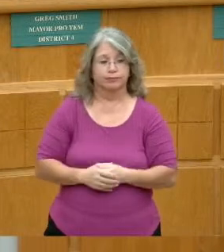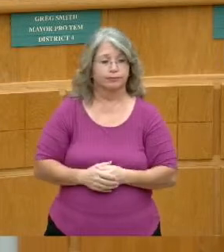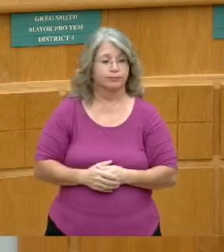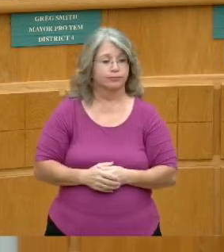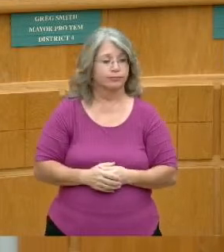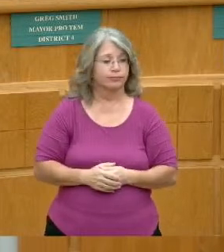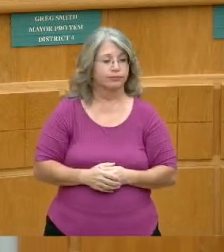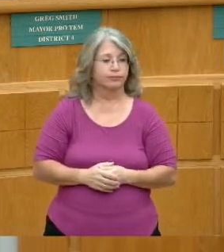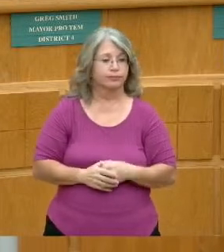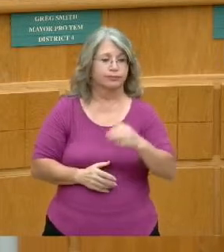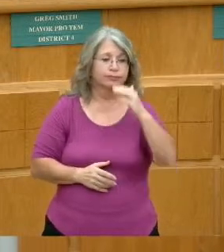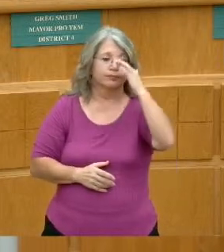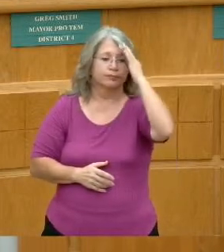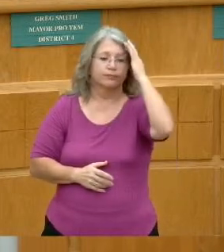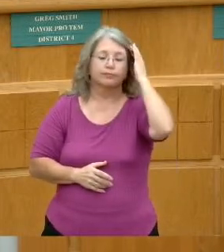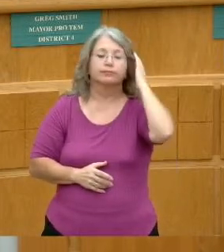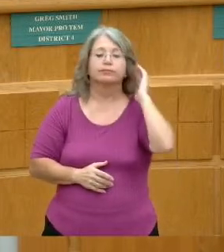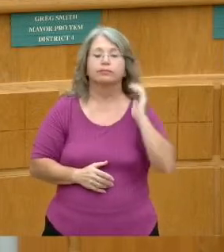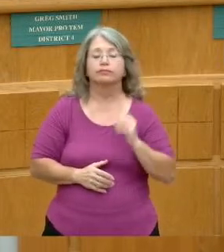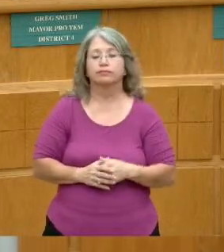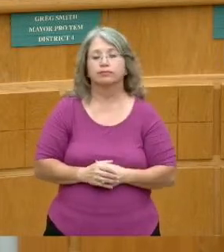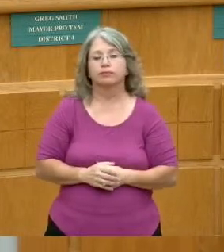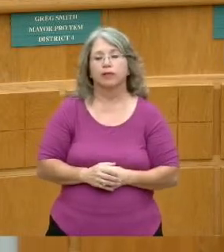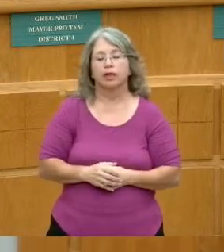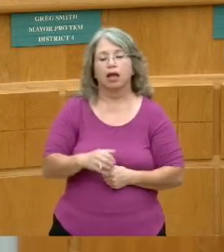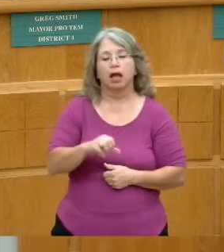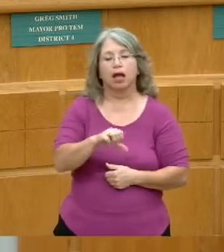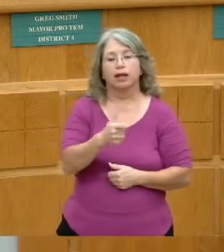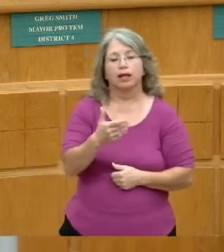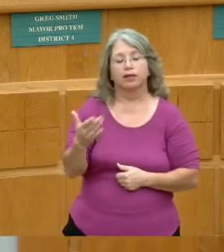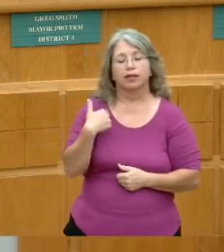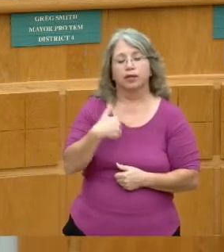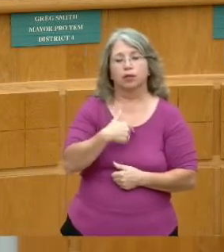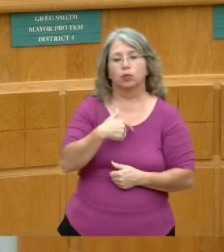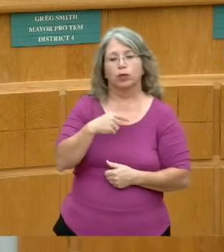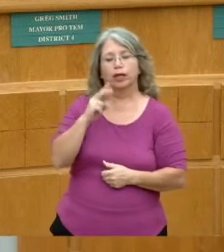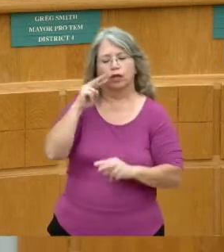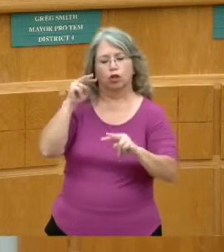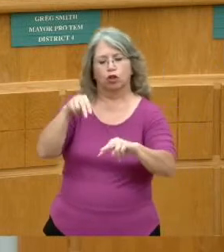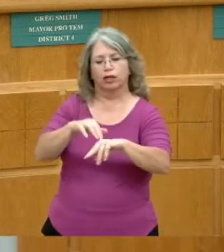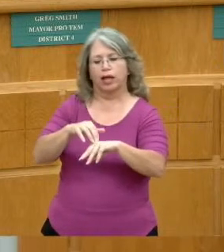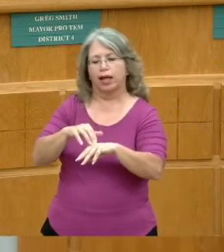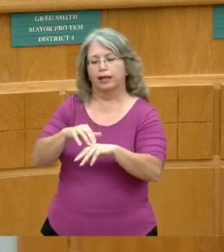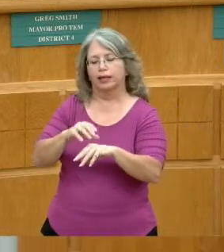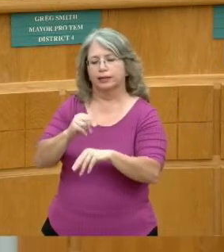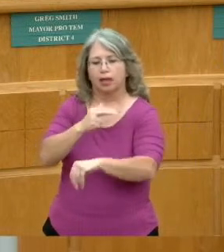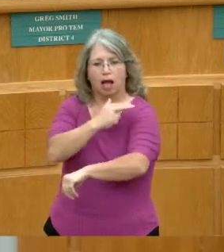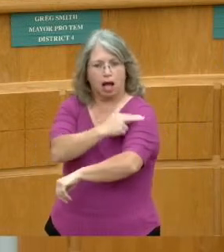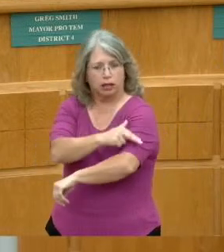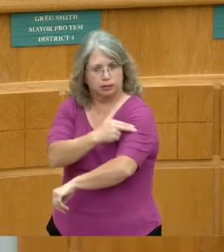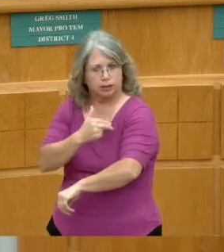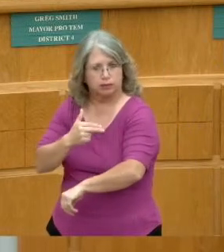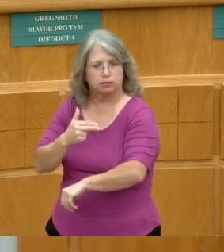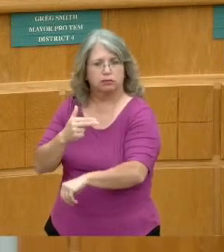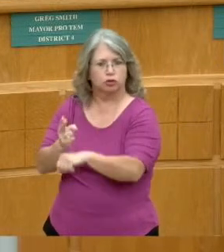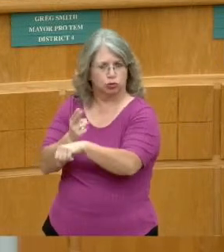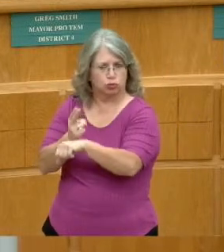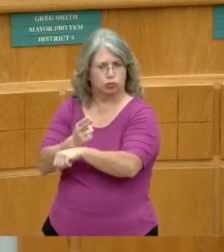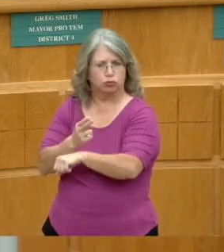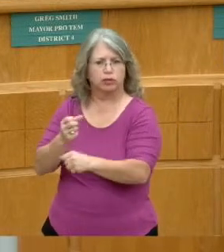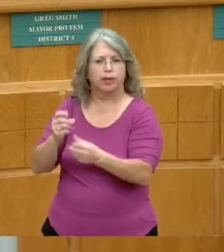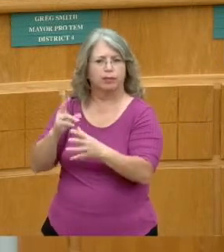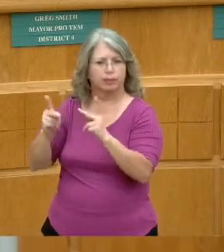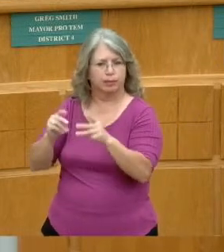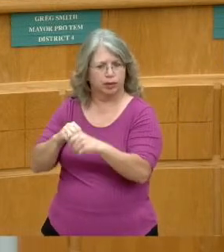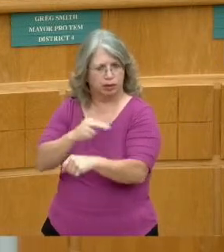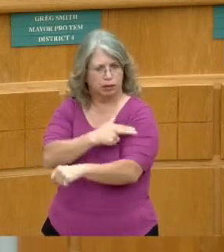Another model we run is looking at the hospital utilization and our projected hospital utilization. So this